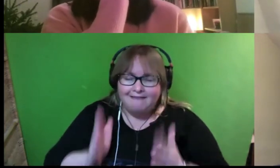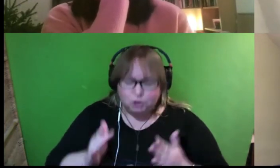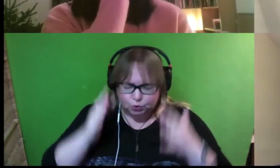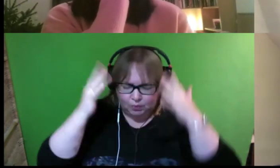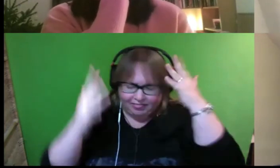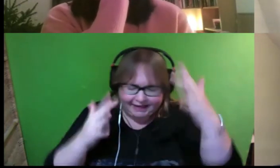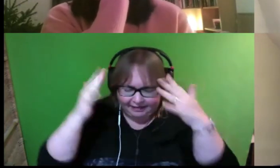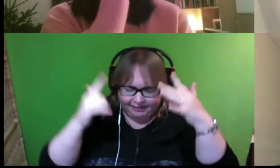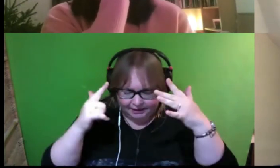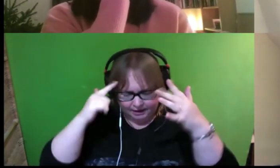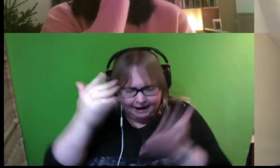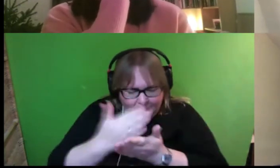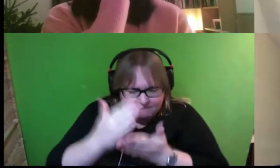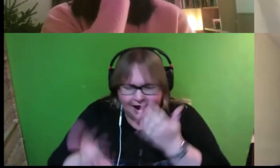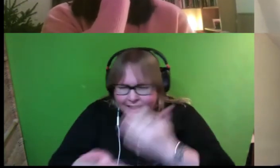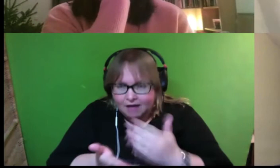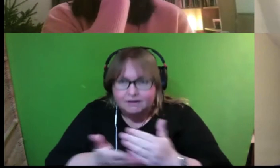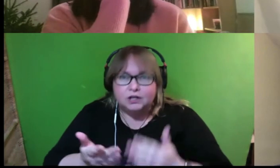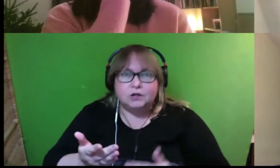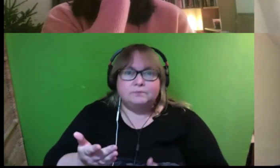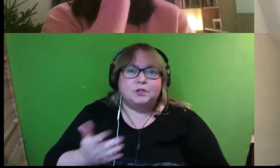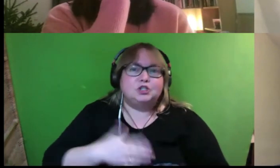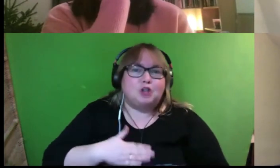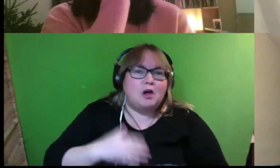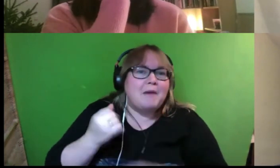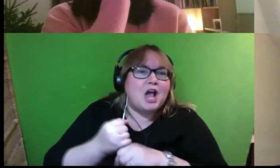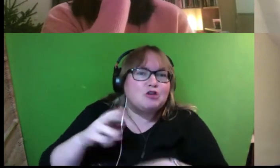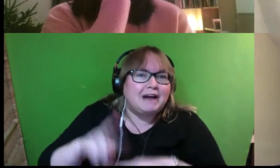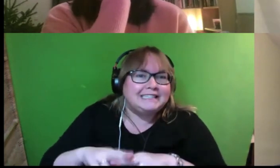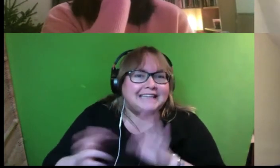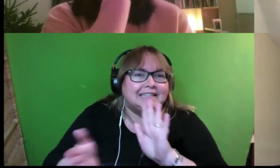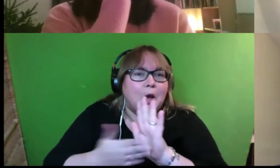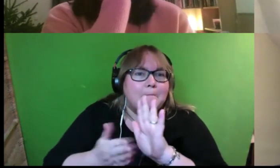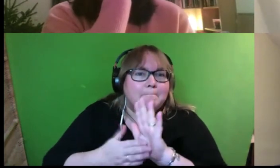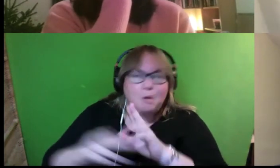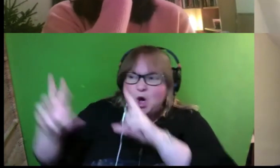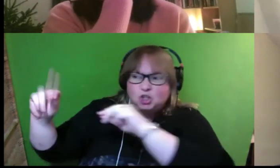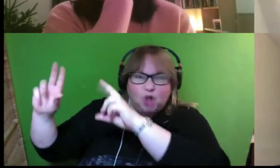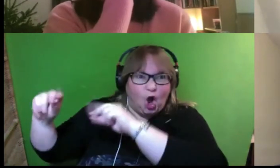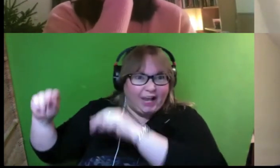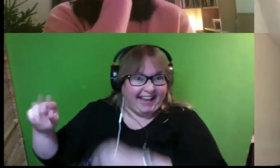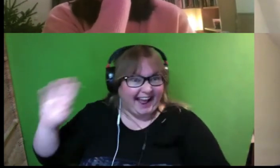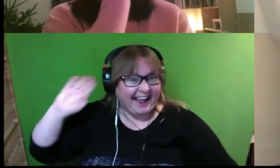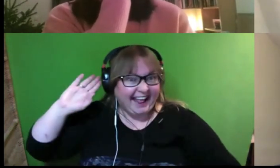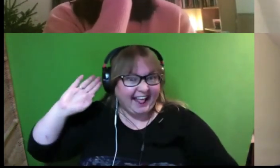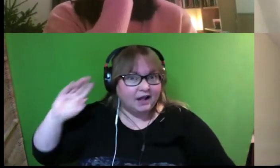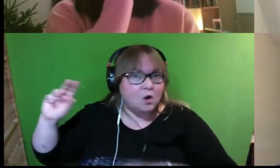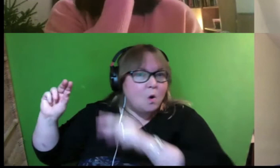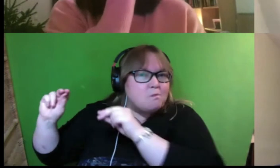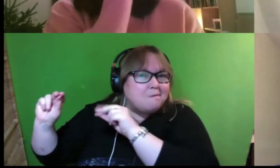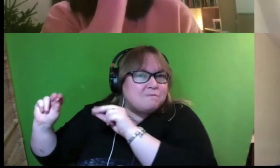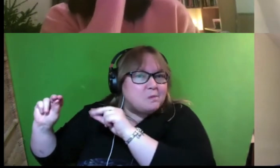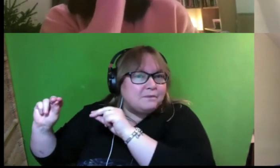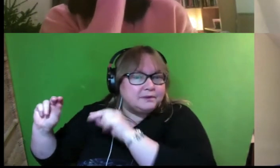for me. Sorry, my grandma, my granddad and my mom are talking outside my room, if anyone else can hear that.